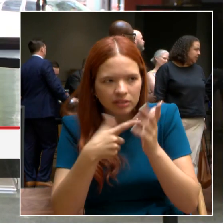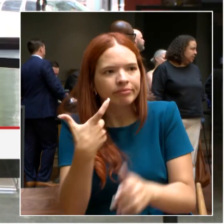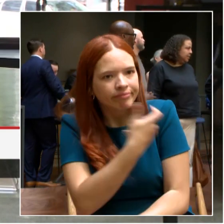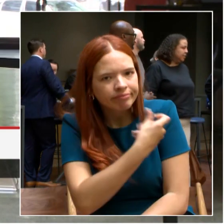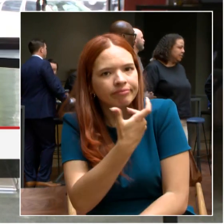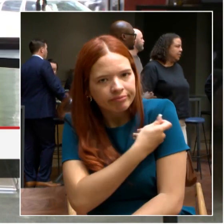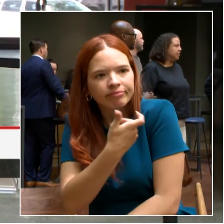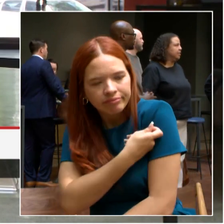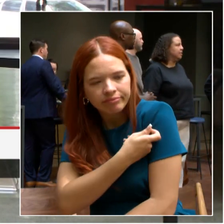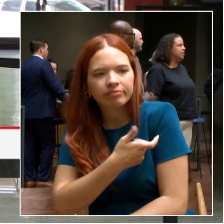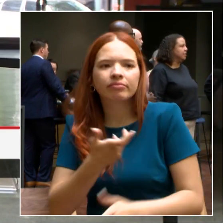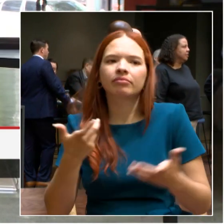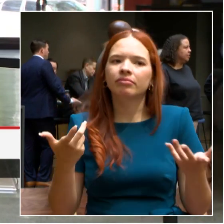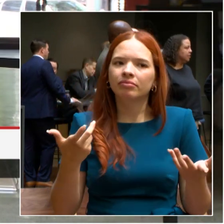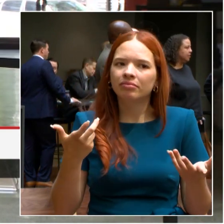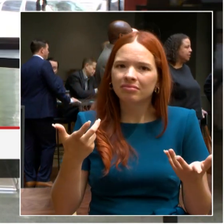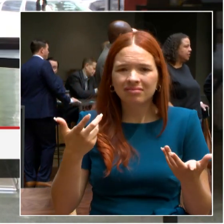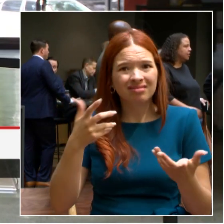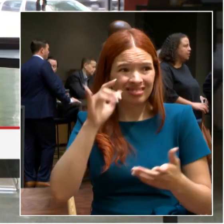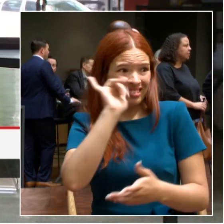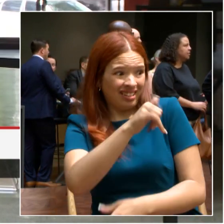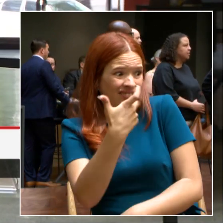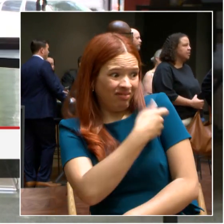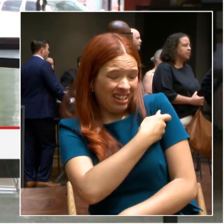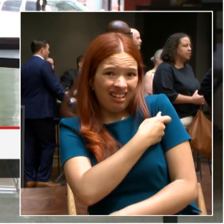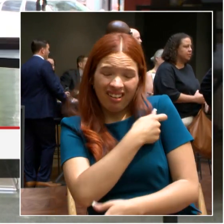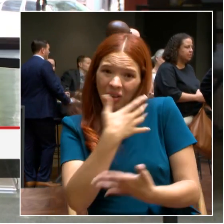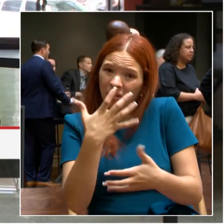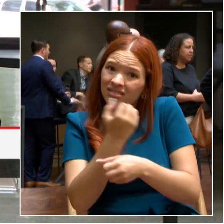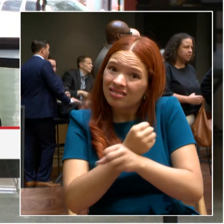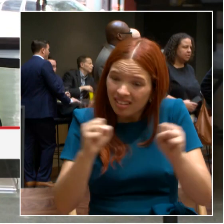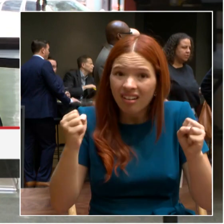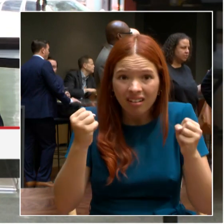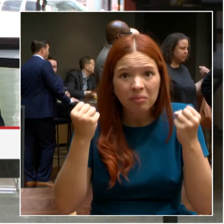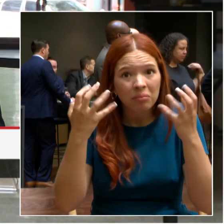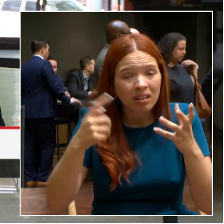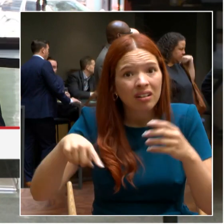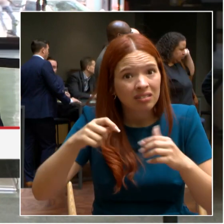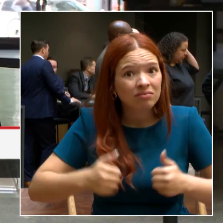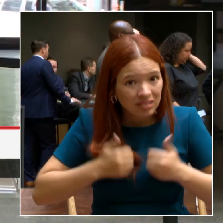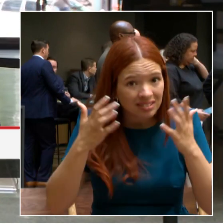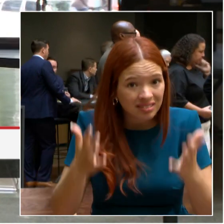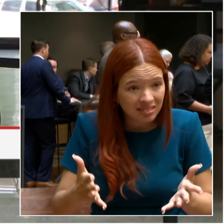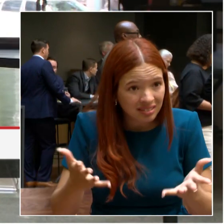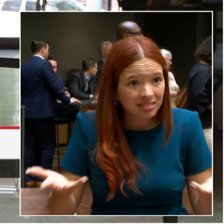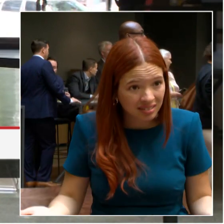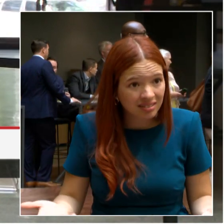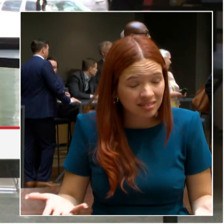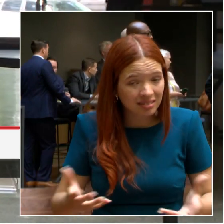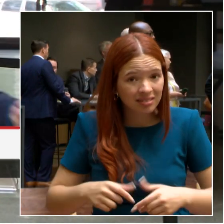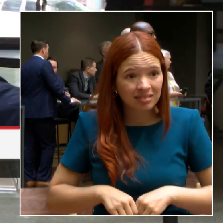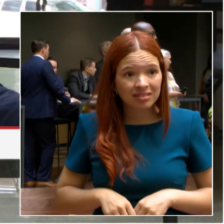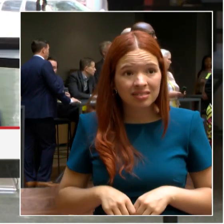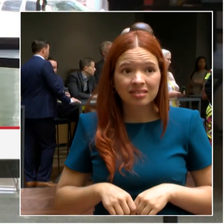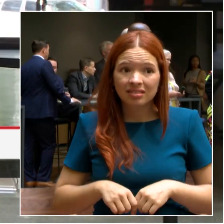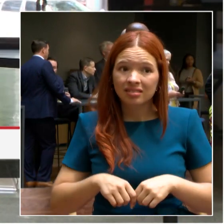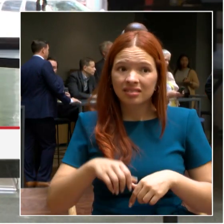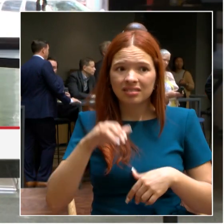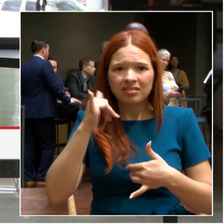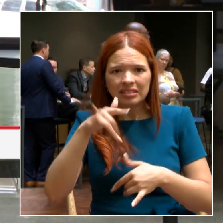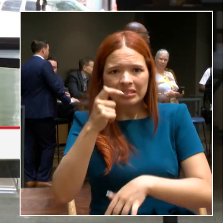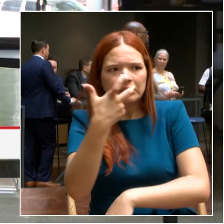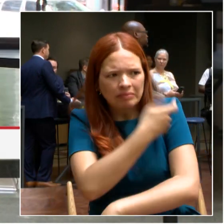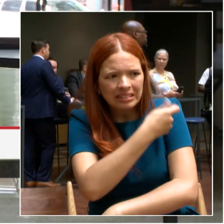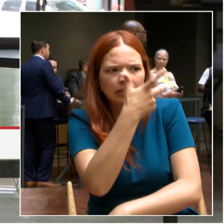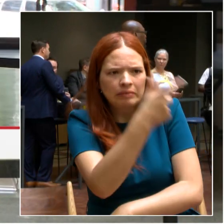lives of federal workers and hundreds of thousands, if not millions, across the country through the work we did on vaccination. And part of that was demonstrating that as